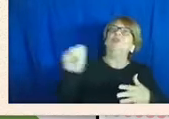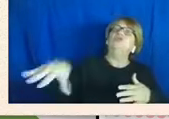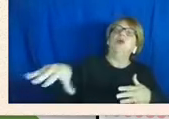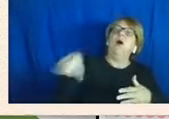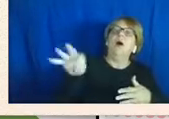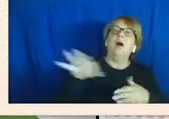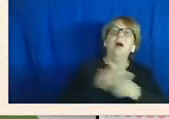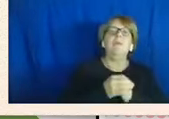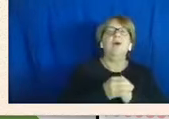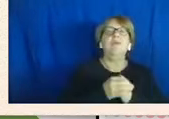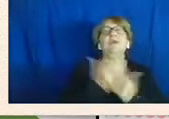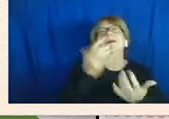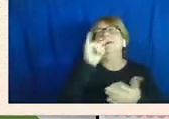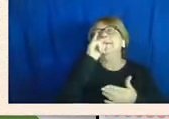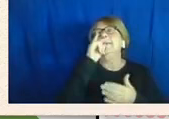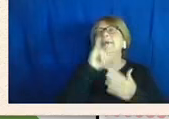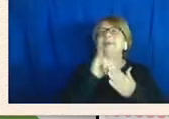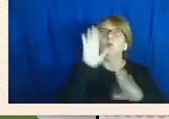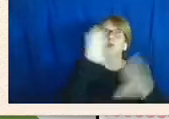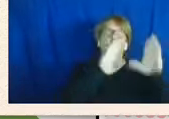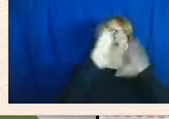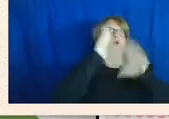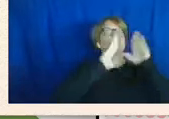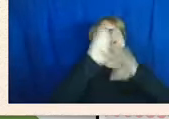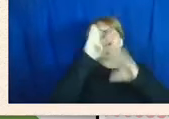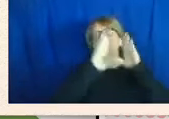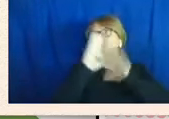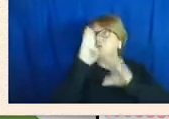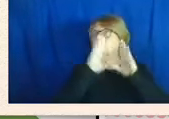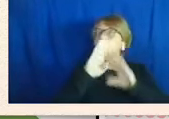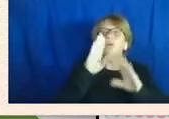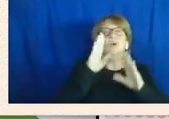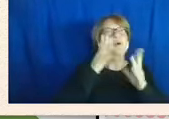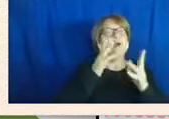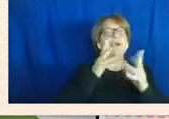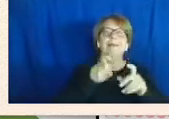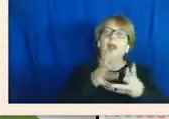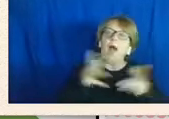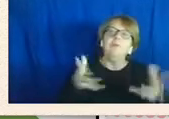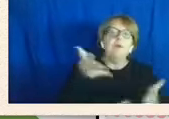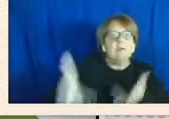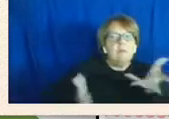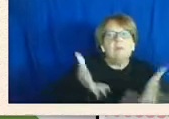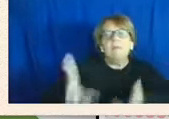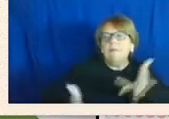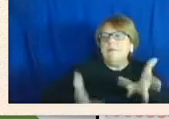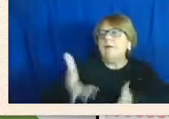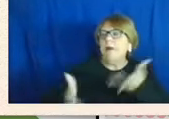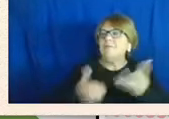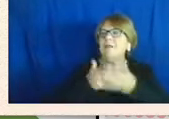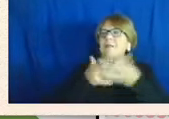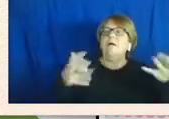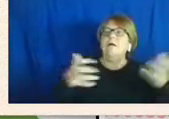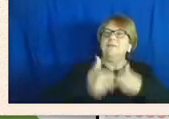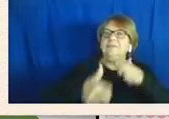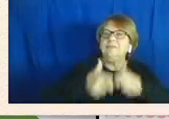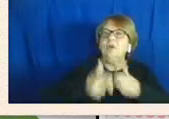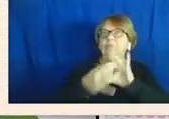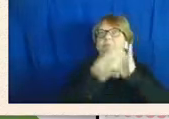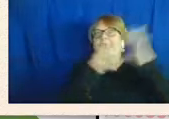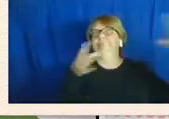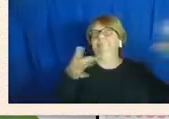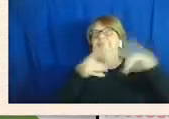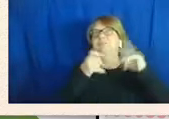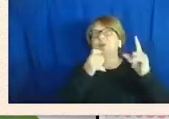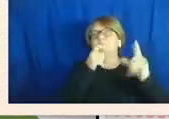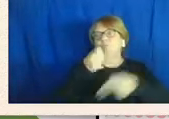who worry very persistently, seek a lot of reassurance, are really going to have a lot of difficulty separating from caregivers. And we might anticipate